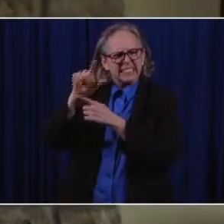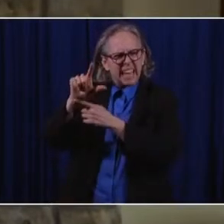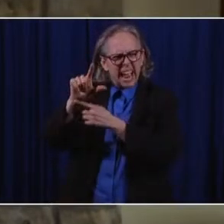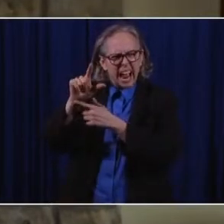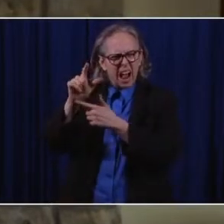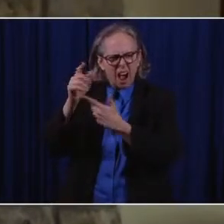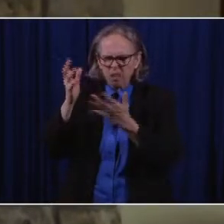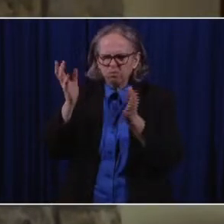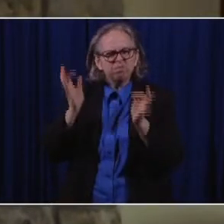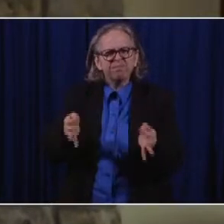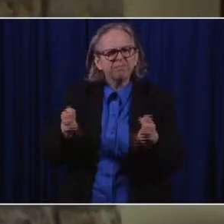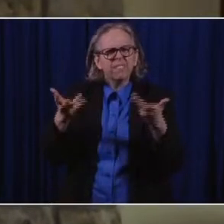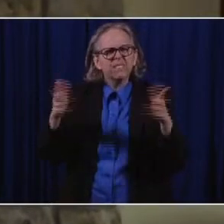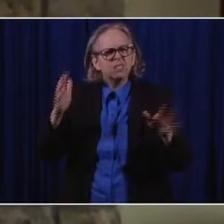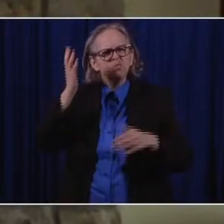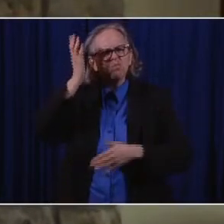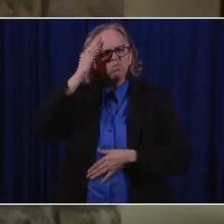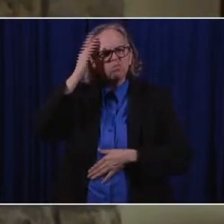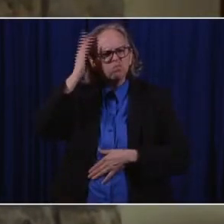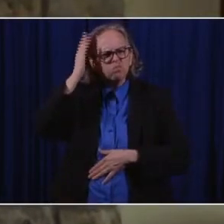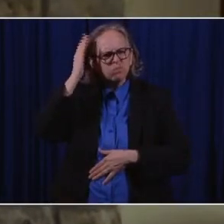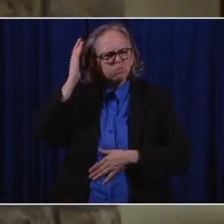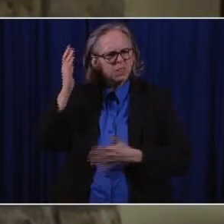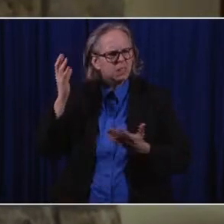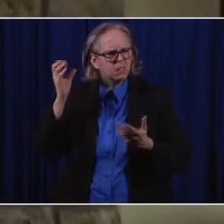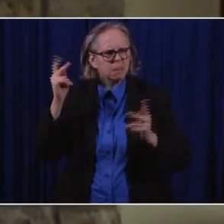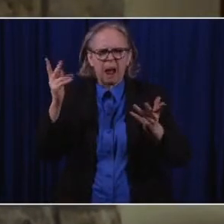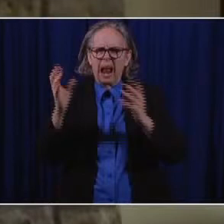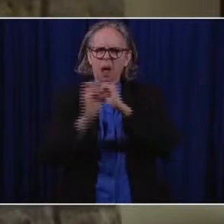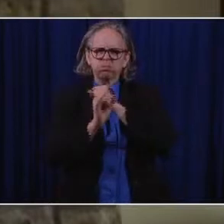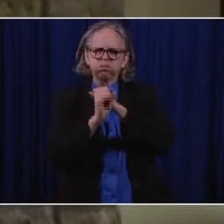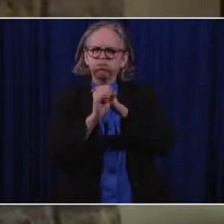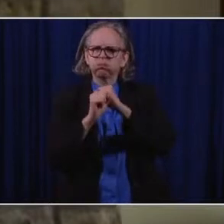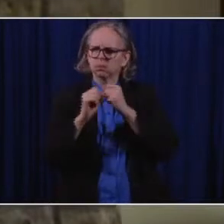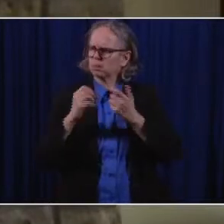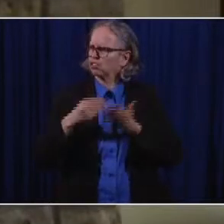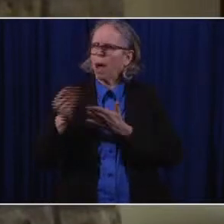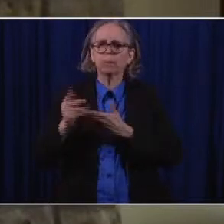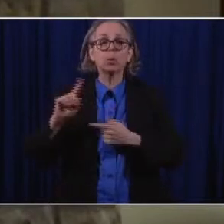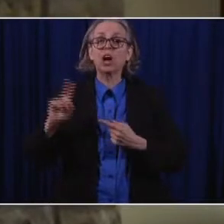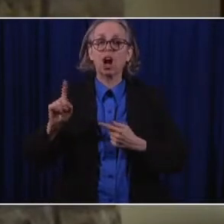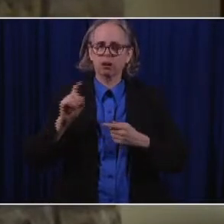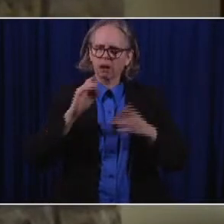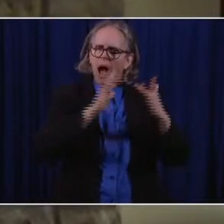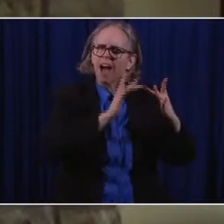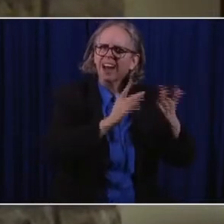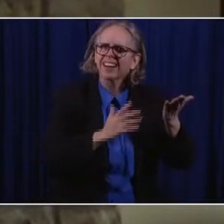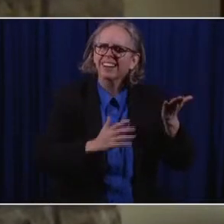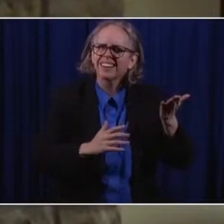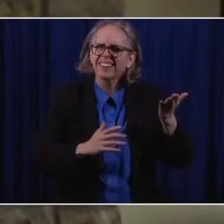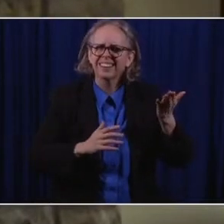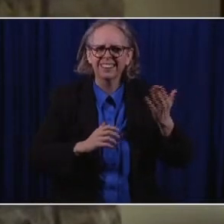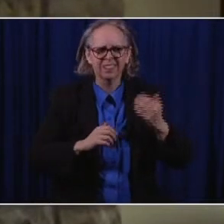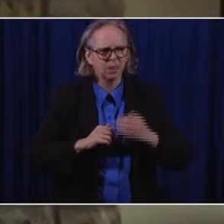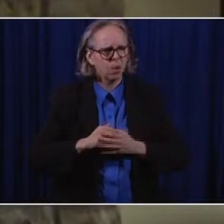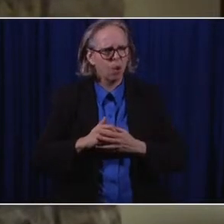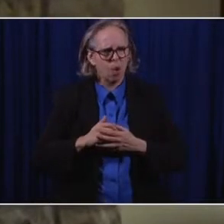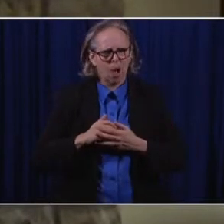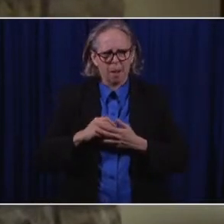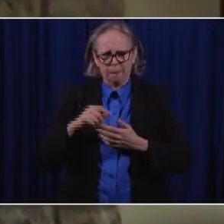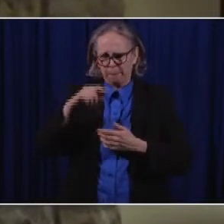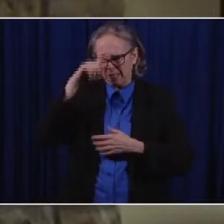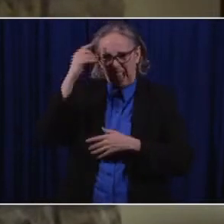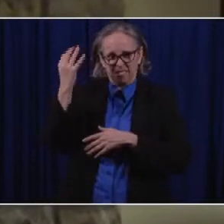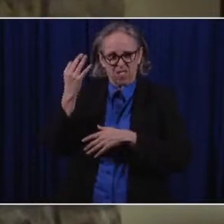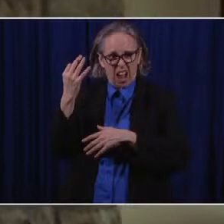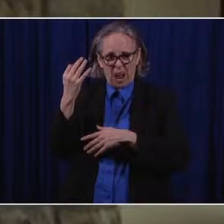A lot of online sales and a lot of the specials have been spread out over a week or 2 weeks, which we